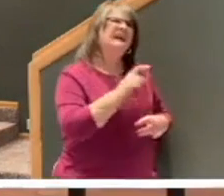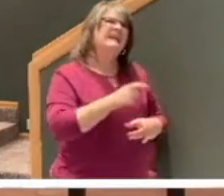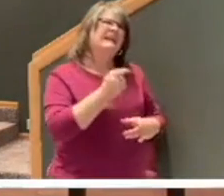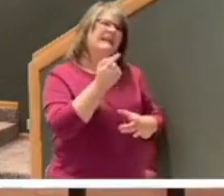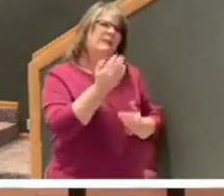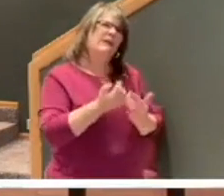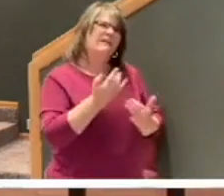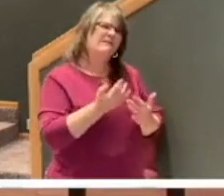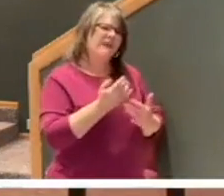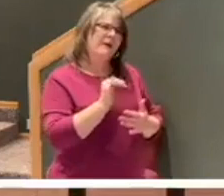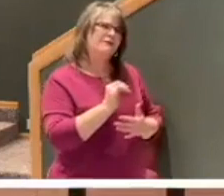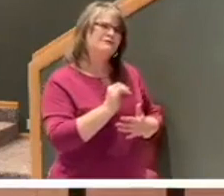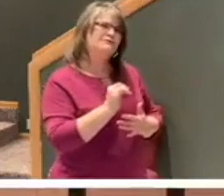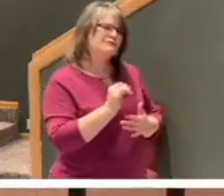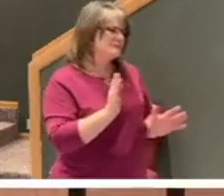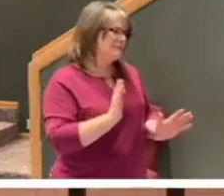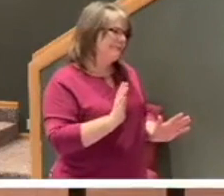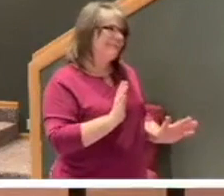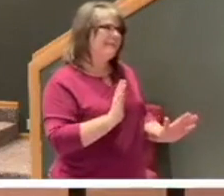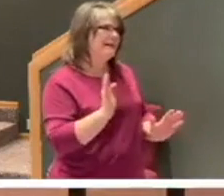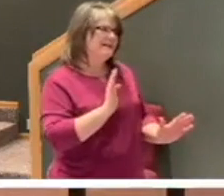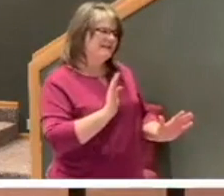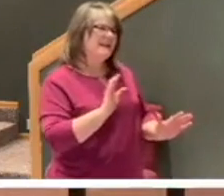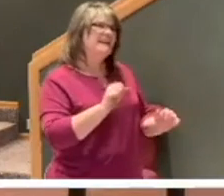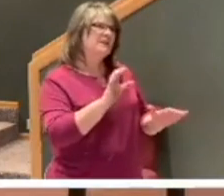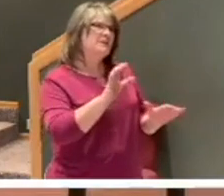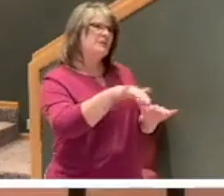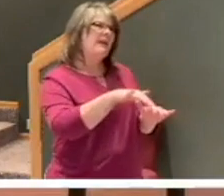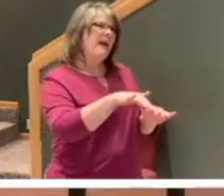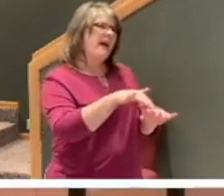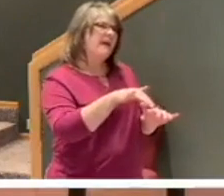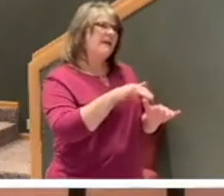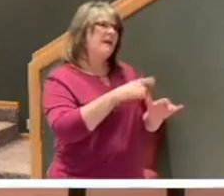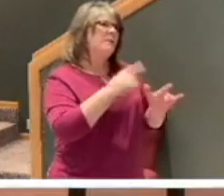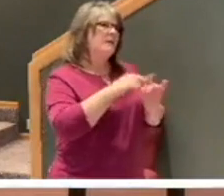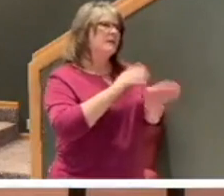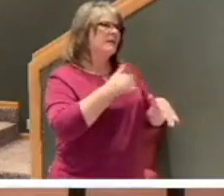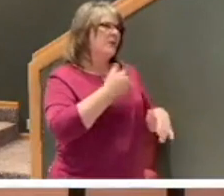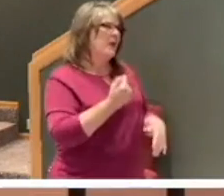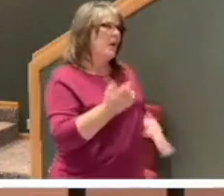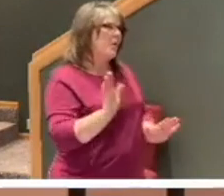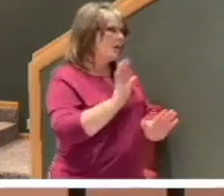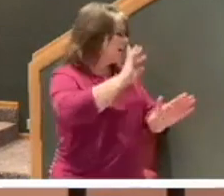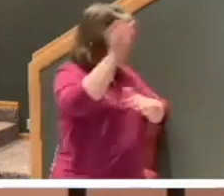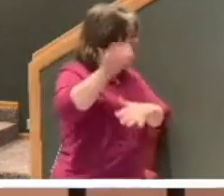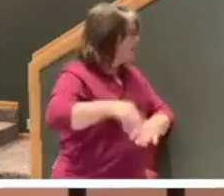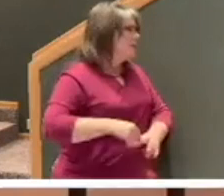fire insurance. God, could you just kind of do that, but then just leave me alone?